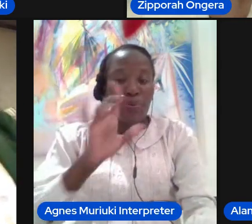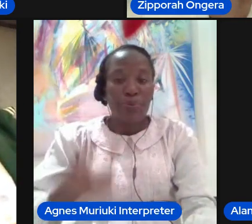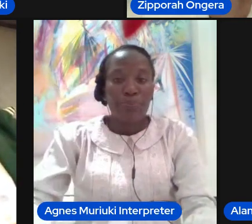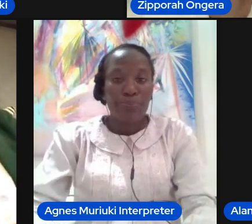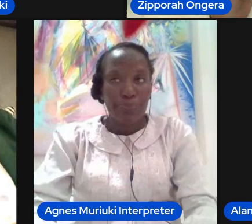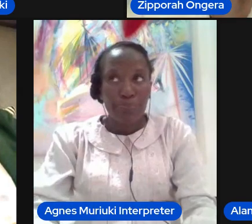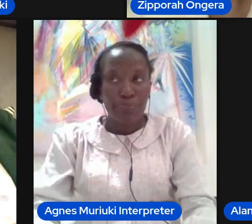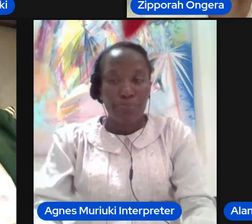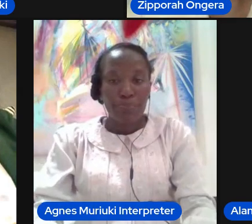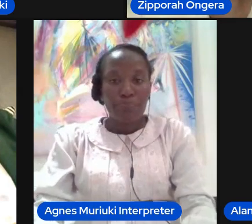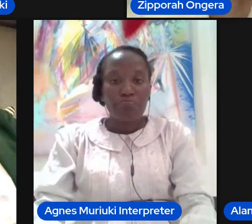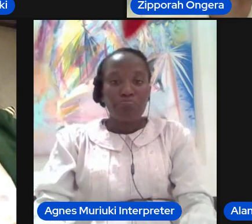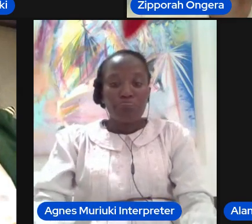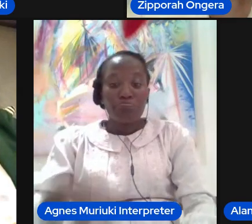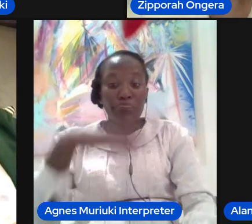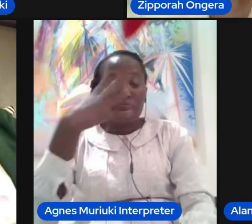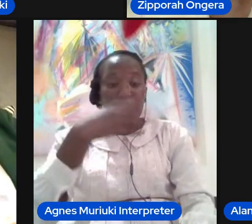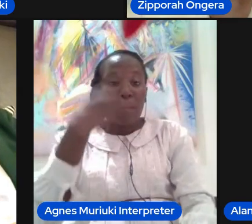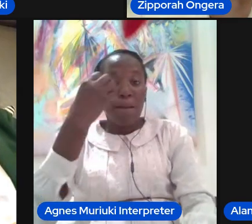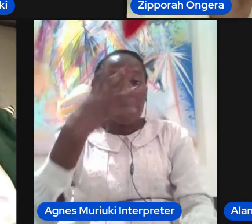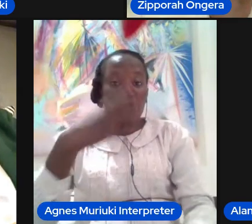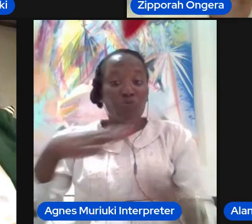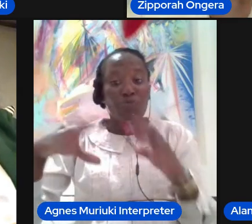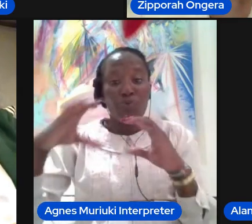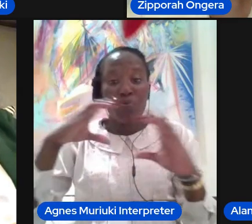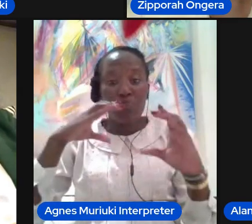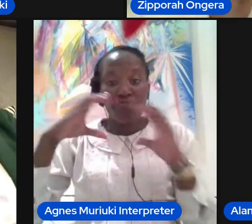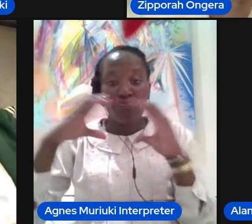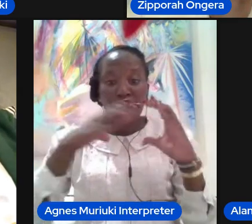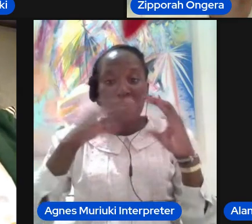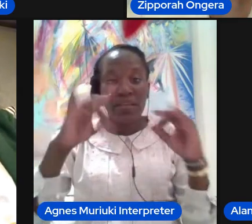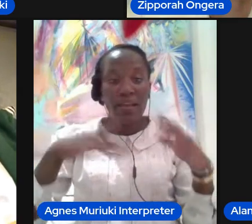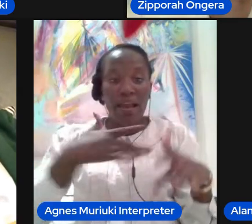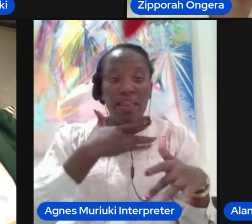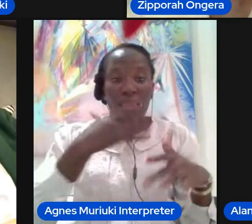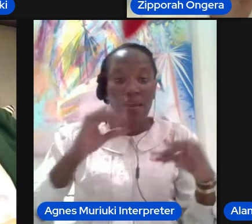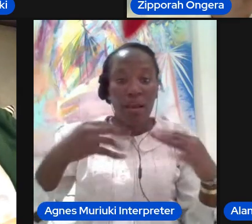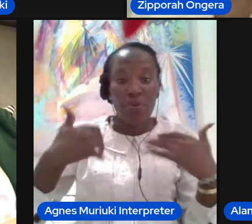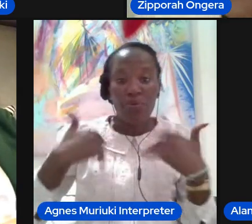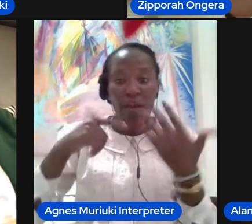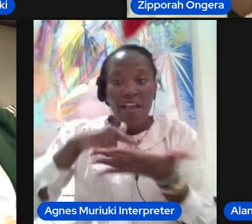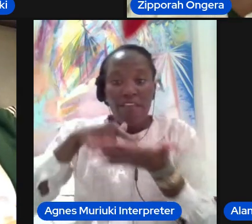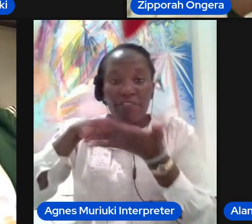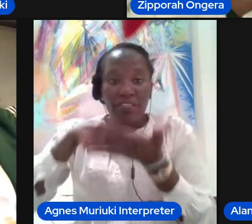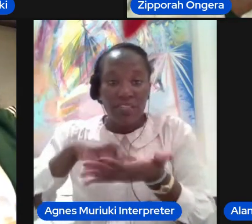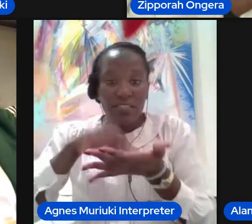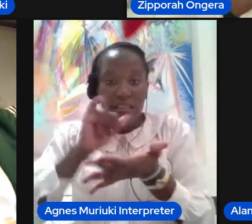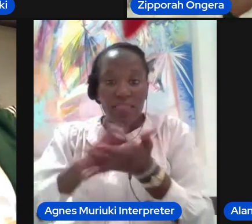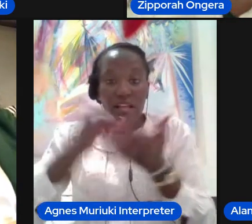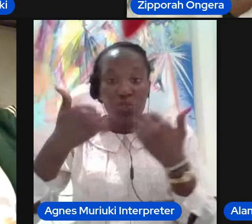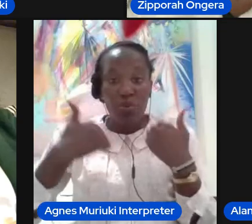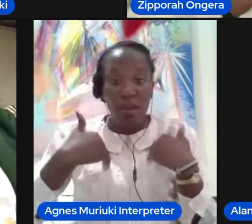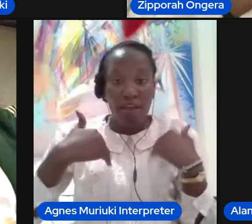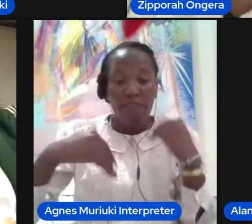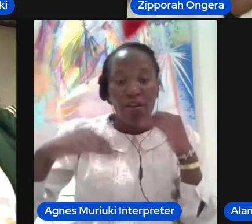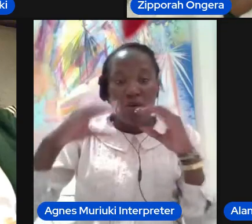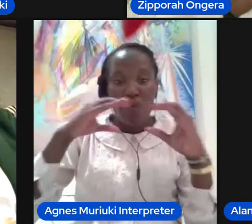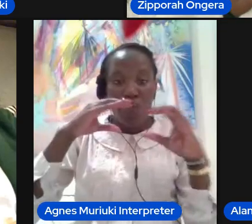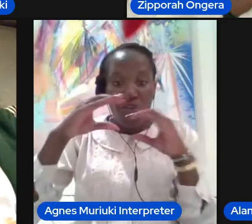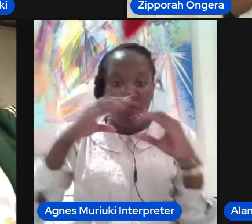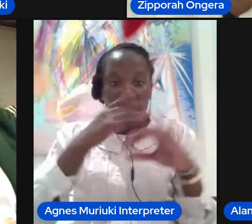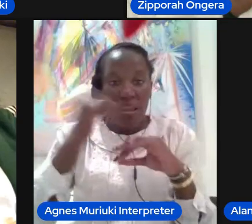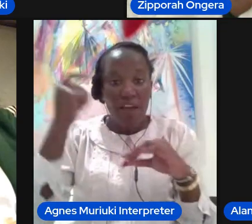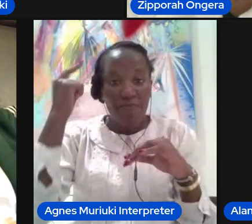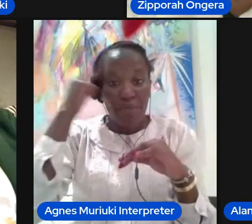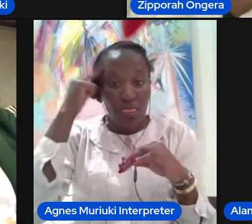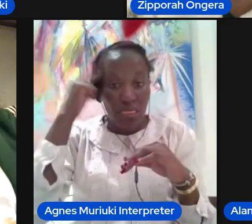beautiful, beautiful conversations. And I like the way you emphasized on let's have conversations, right? And I have just been